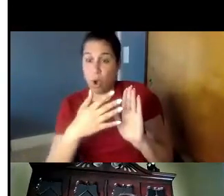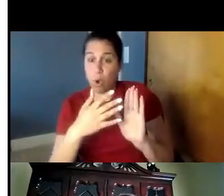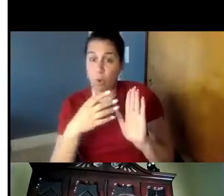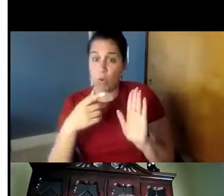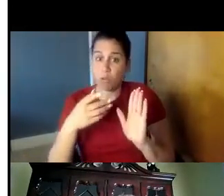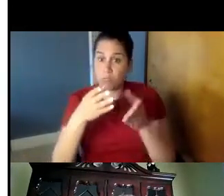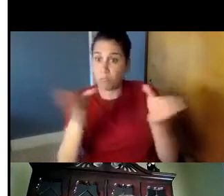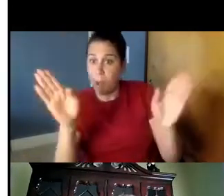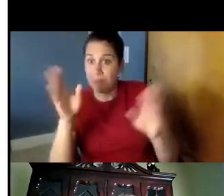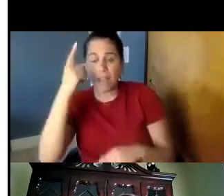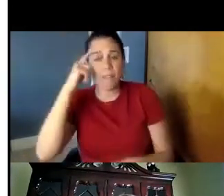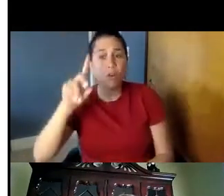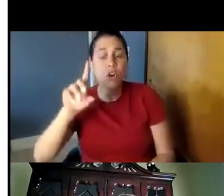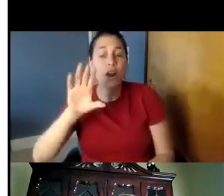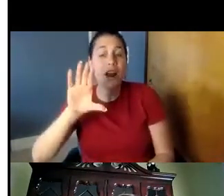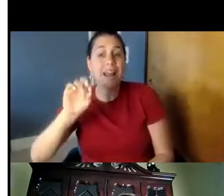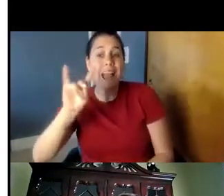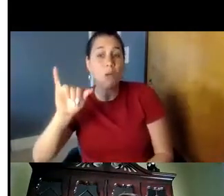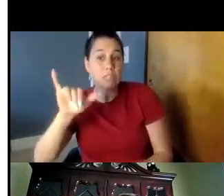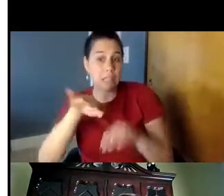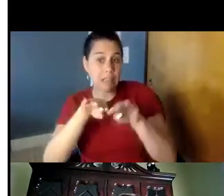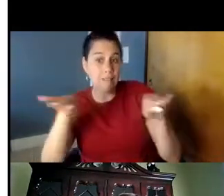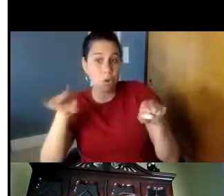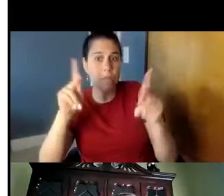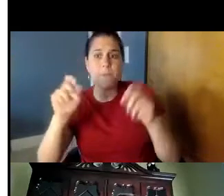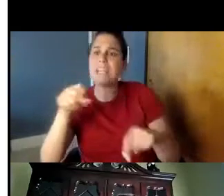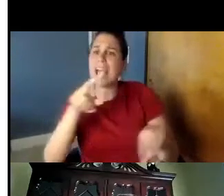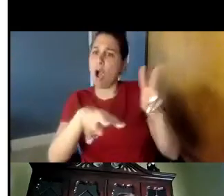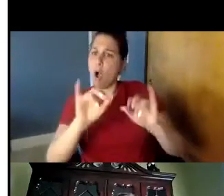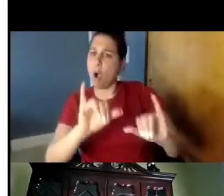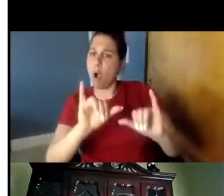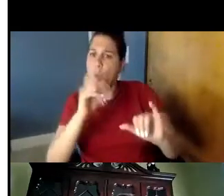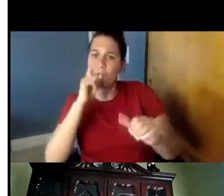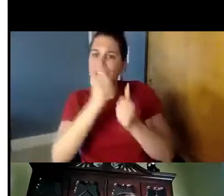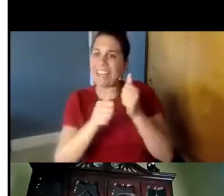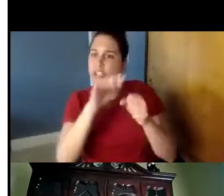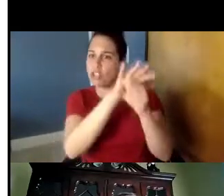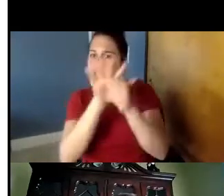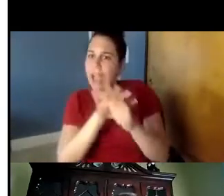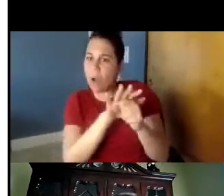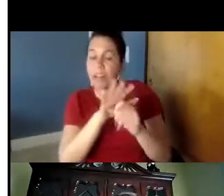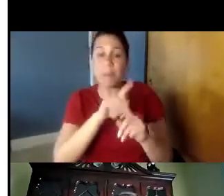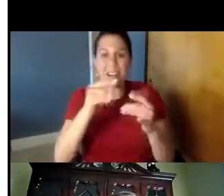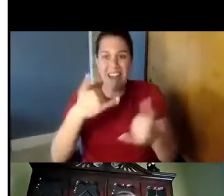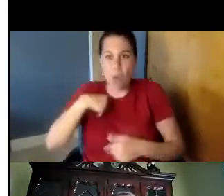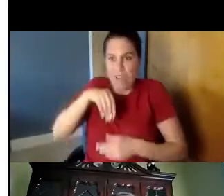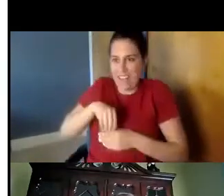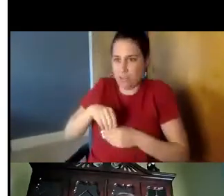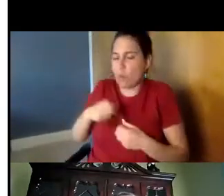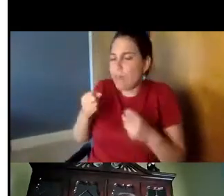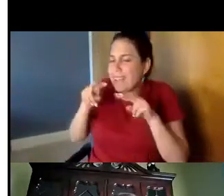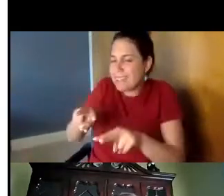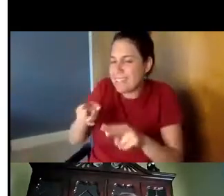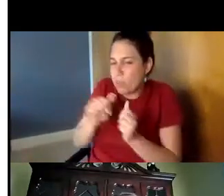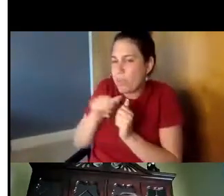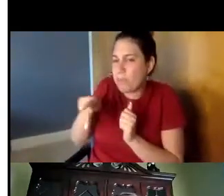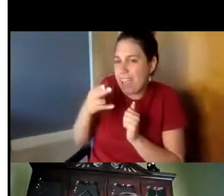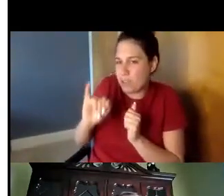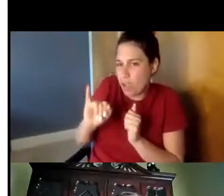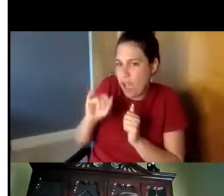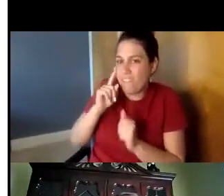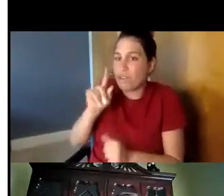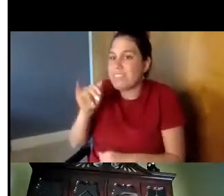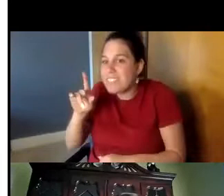an internal data with protected health information that we can use within Wilmot to understand what's happening at the zip code level. The internal dashboard